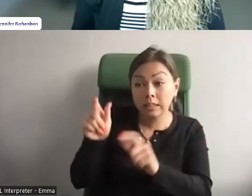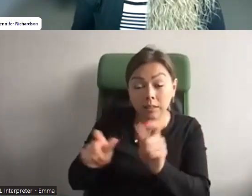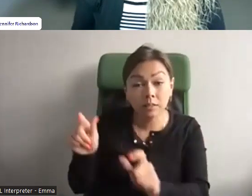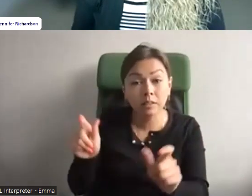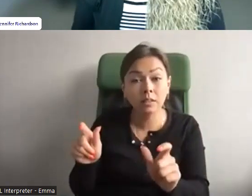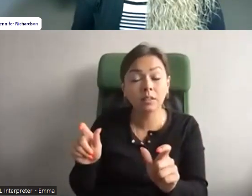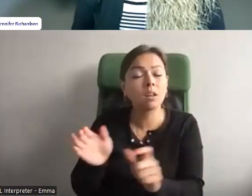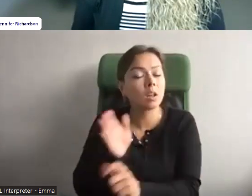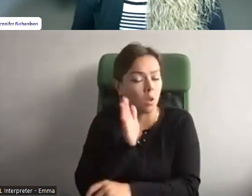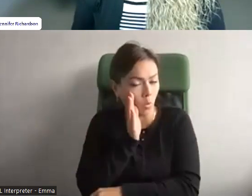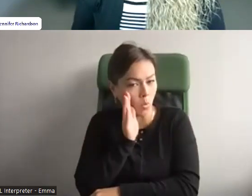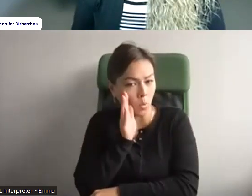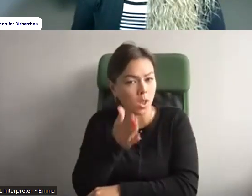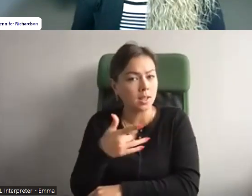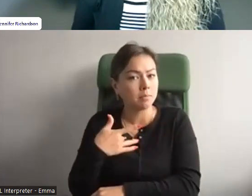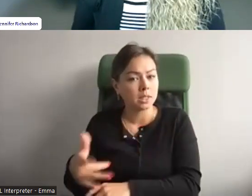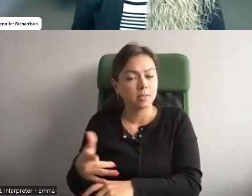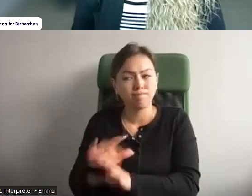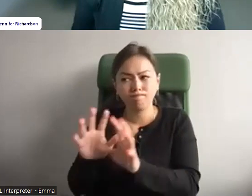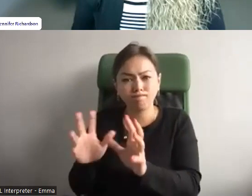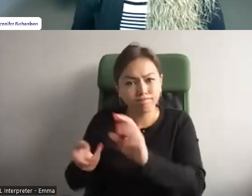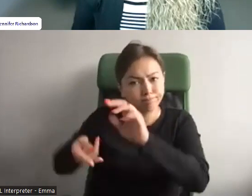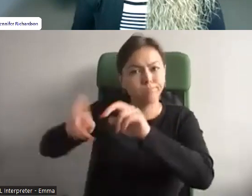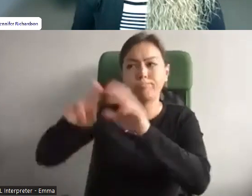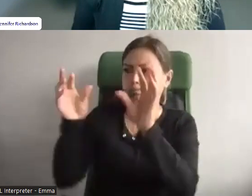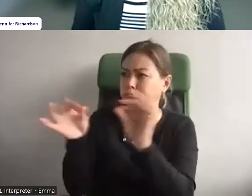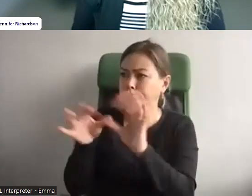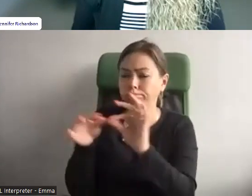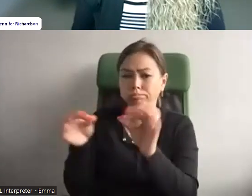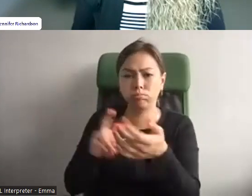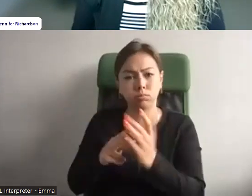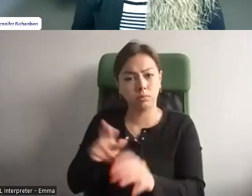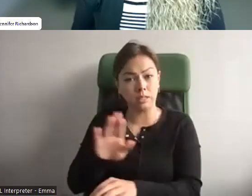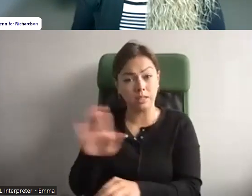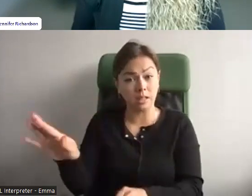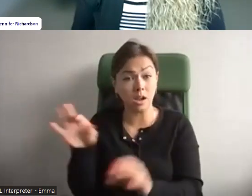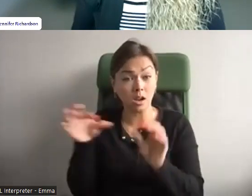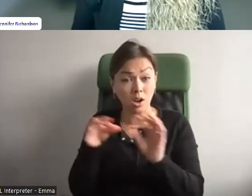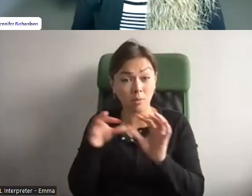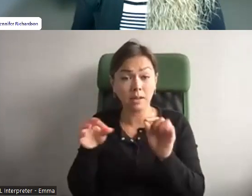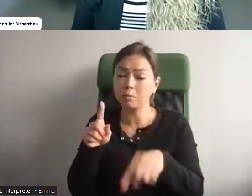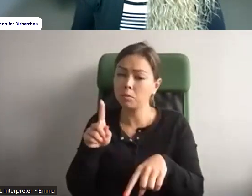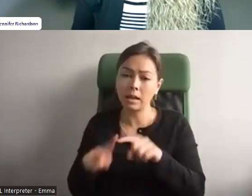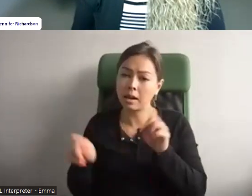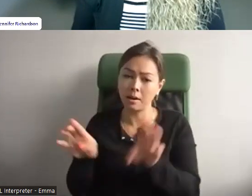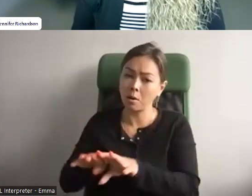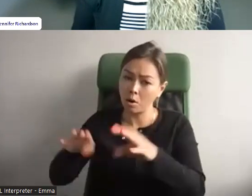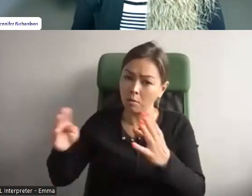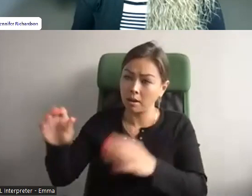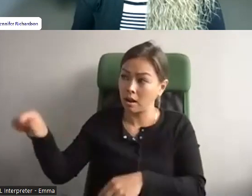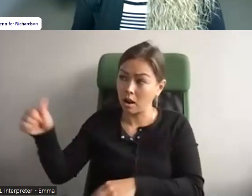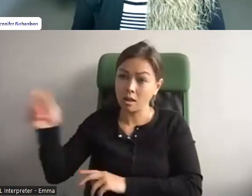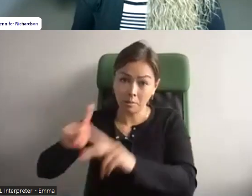of comments. So those stories cannot be open to commenting from other people. So this is my